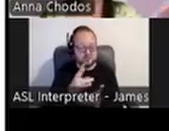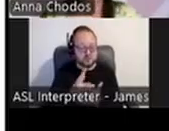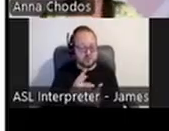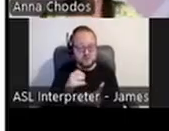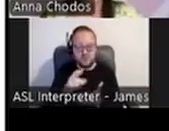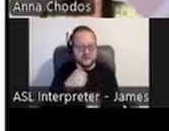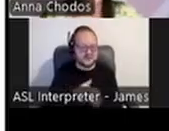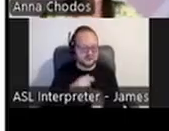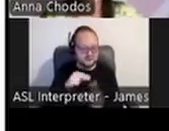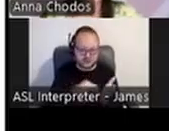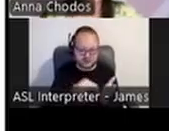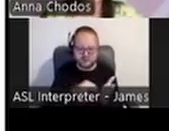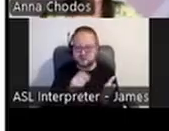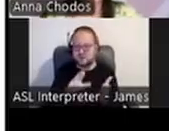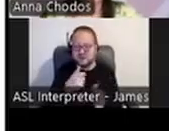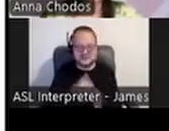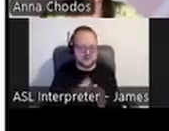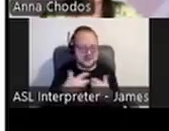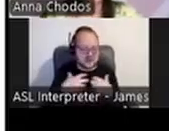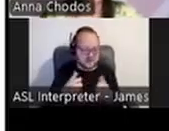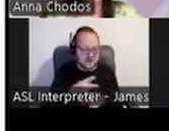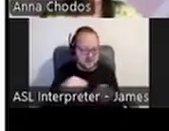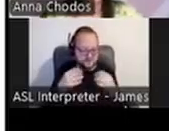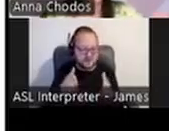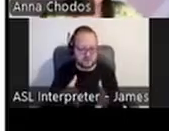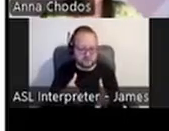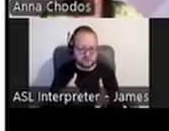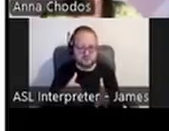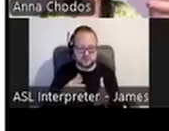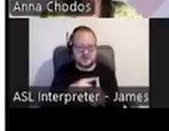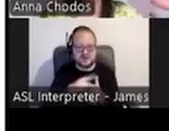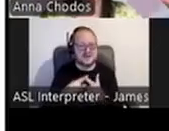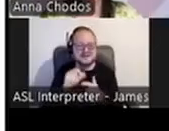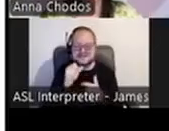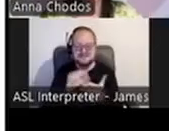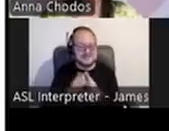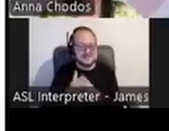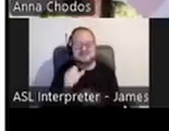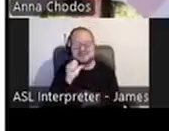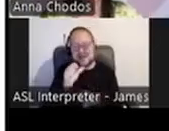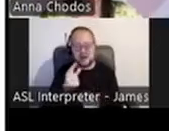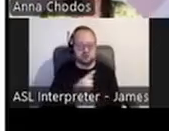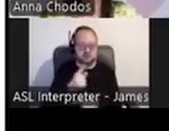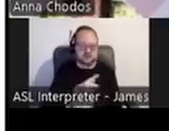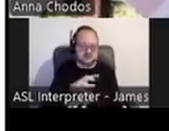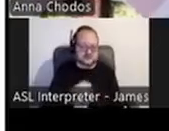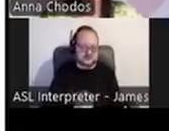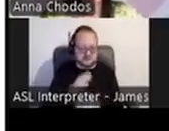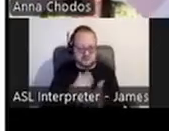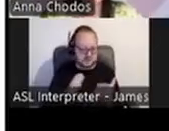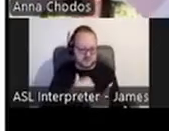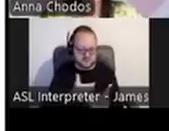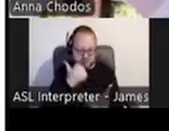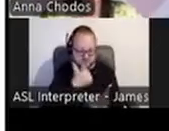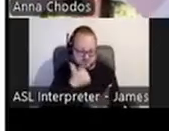healthcare provider, and then it's not routine and it's not just part of what we do. I would say right now in healthcare that